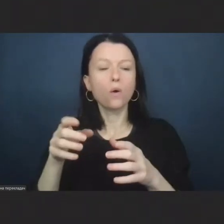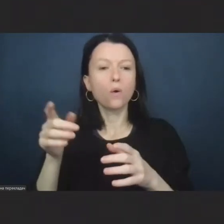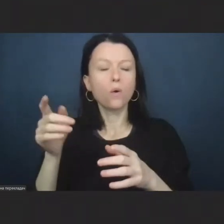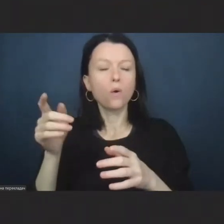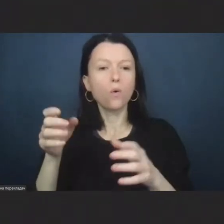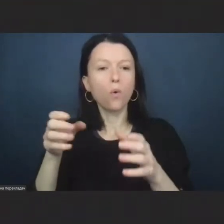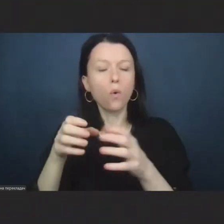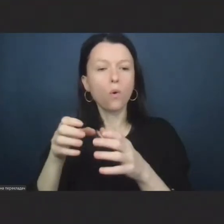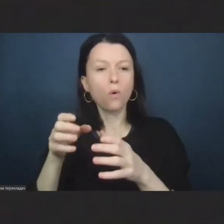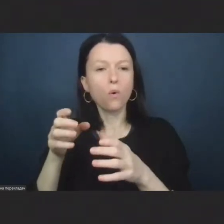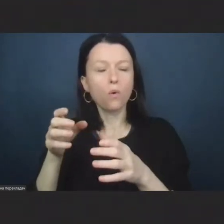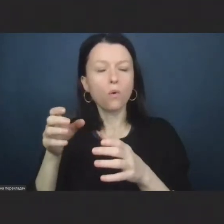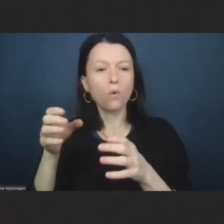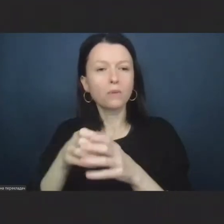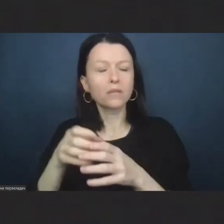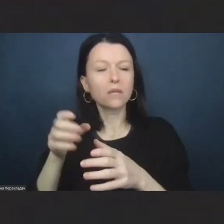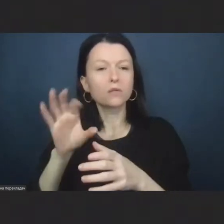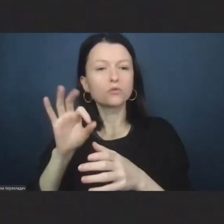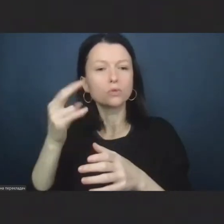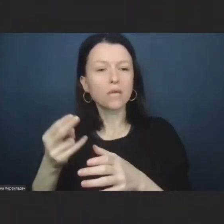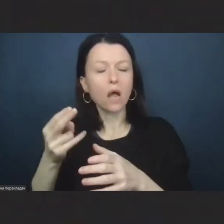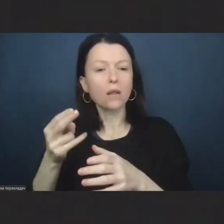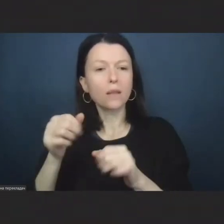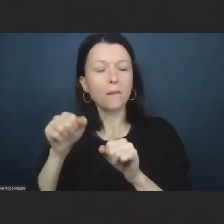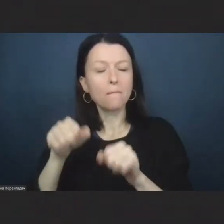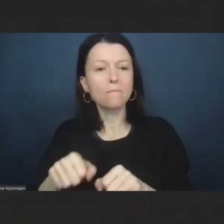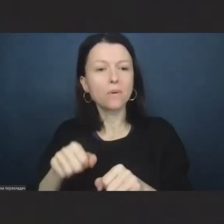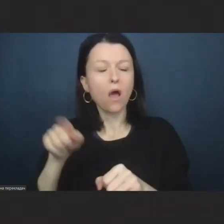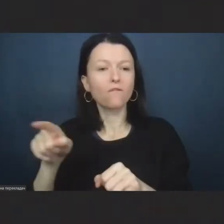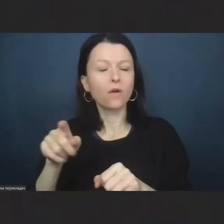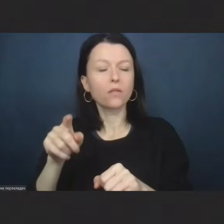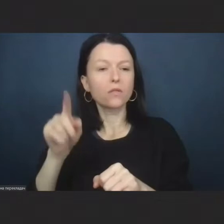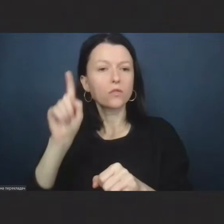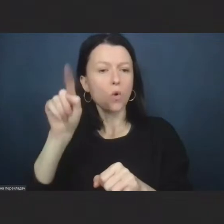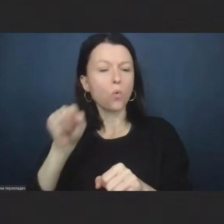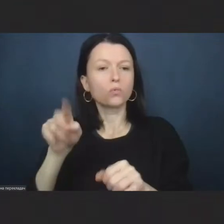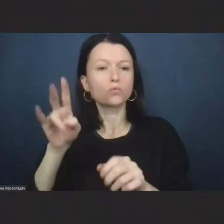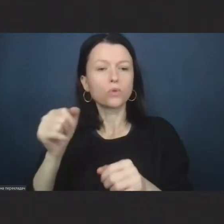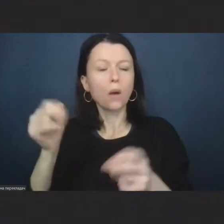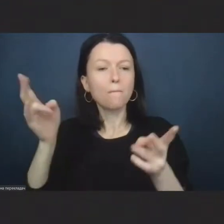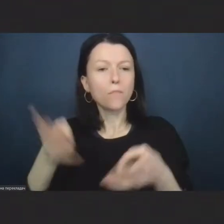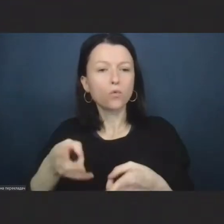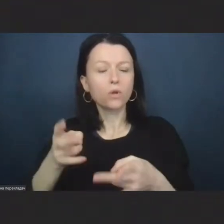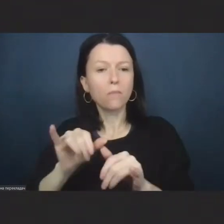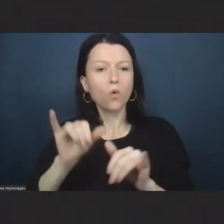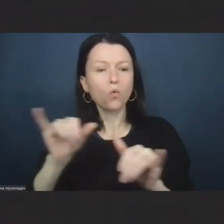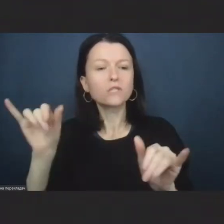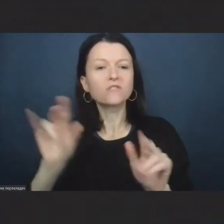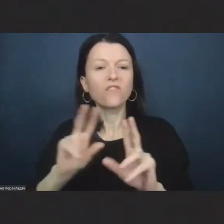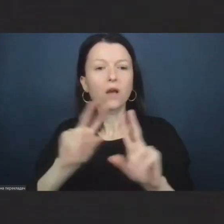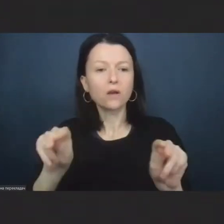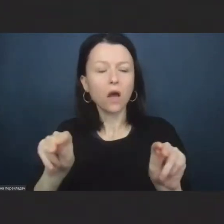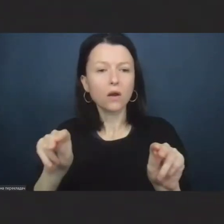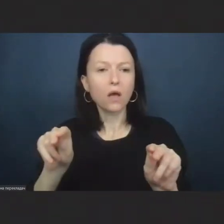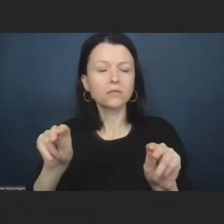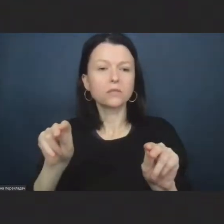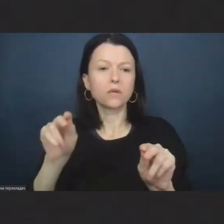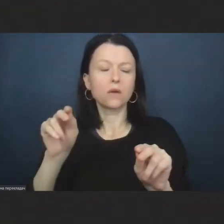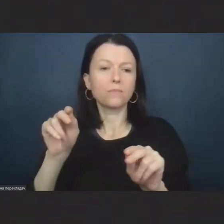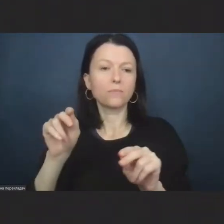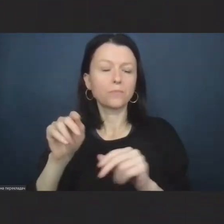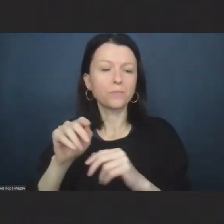that, there is a point to remember that the guarantees must be secured in terms of